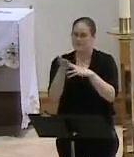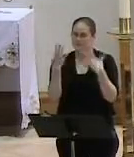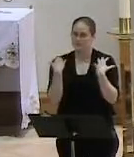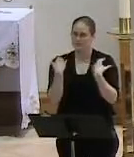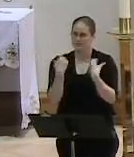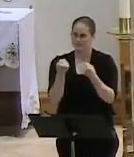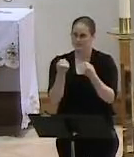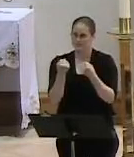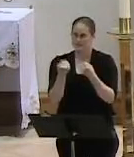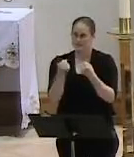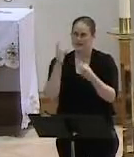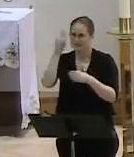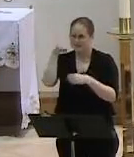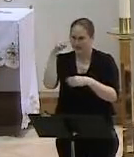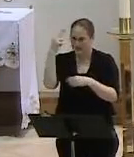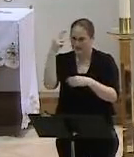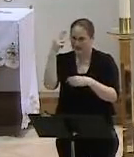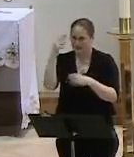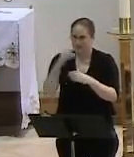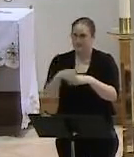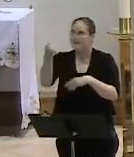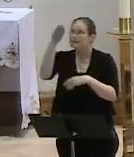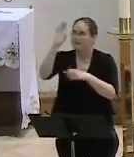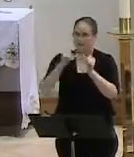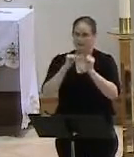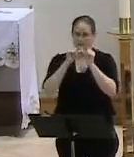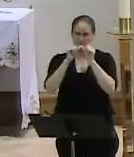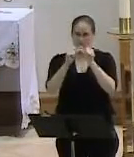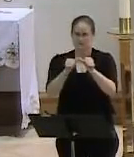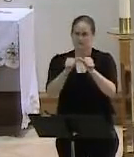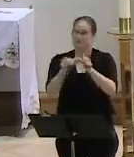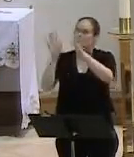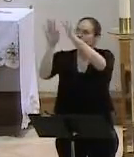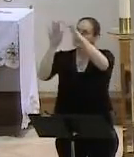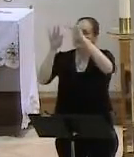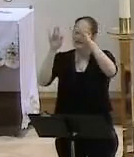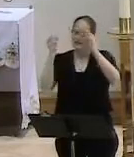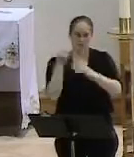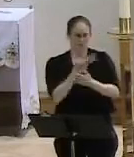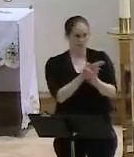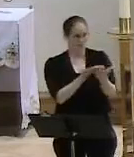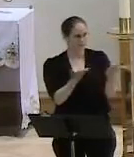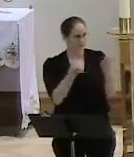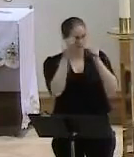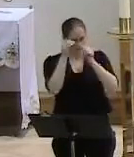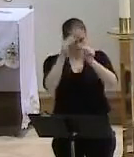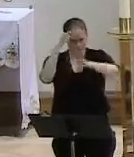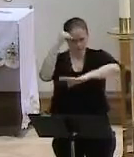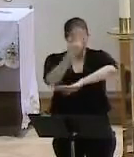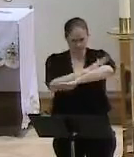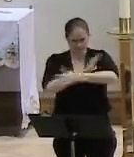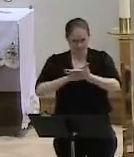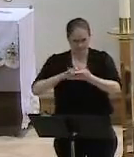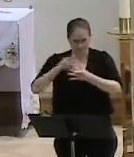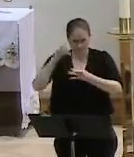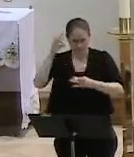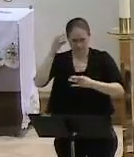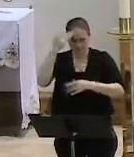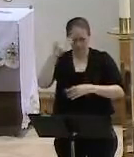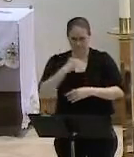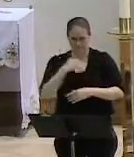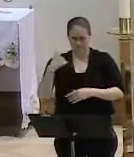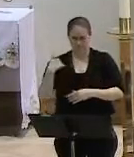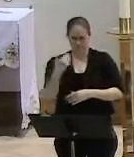your life as a Catholic, may God continue to shower you with his many blessings, the Father and the Son and the